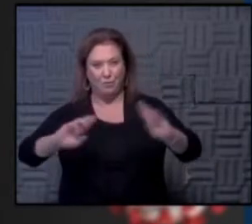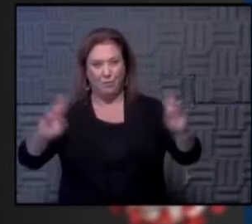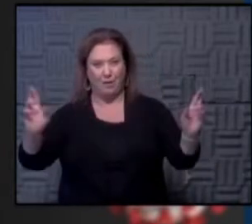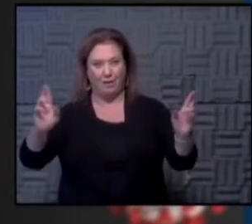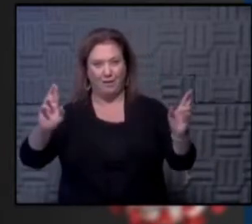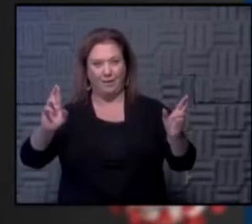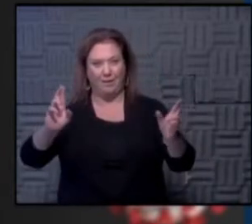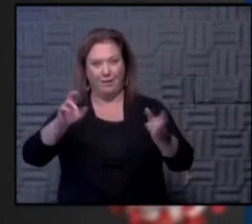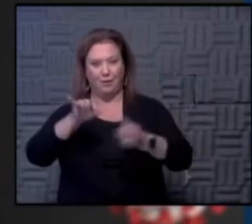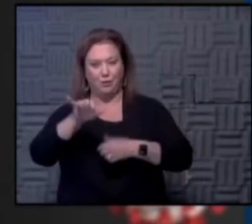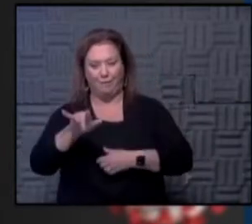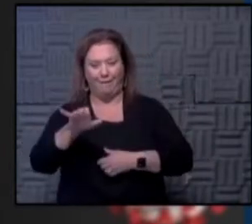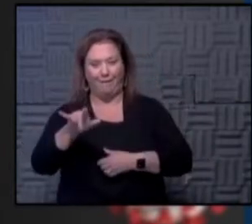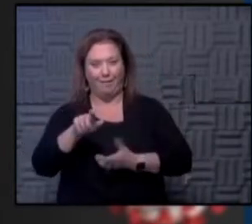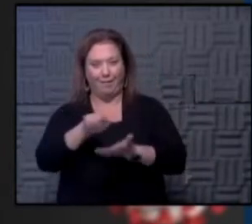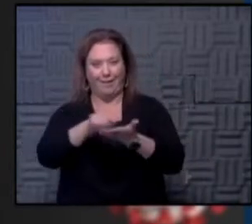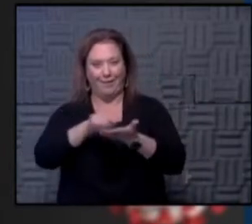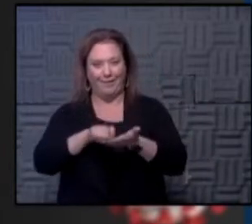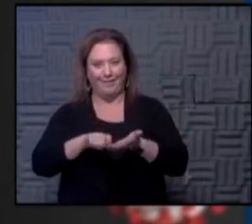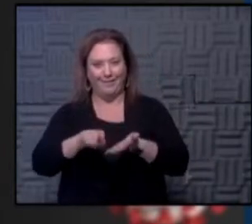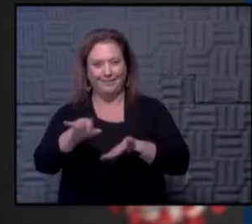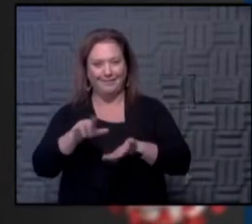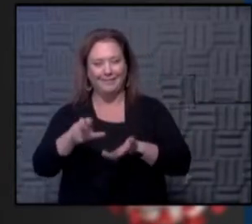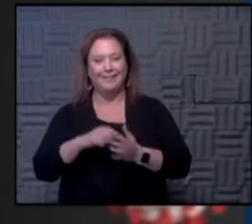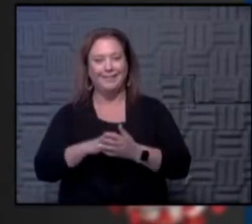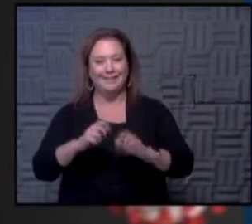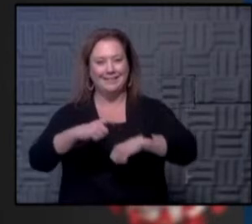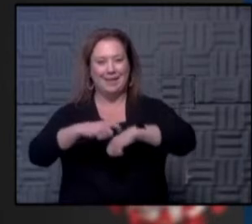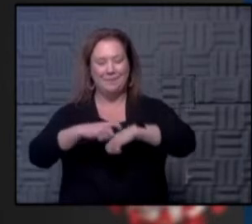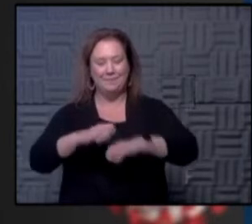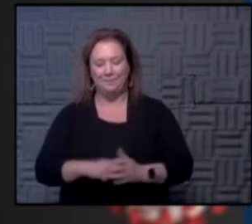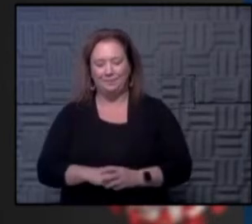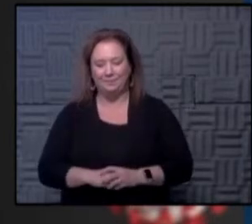need to get your calculator out. Yeah. So,